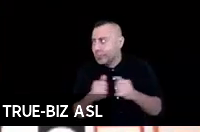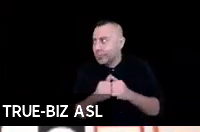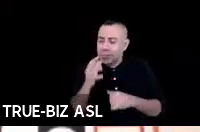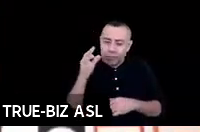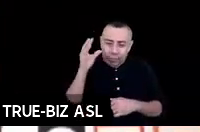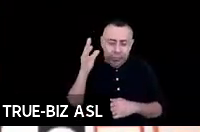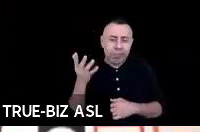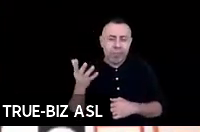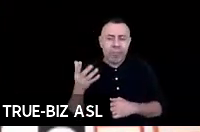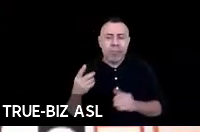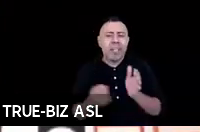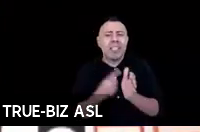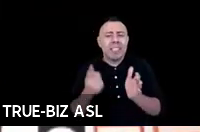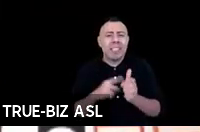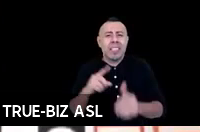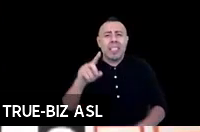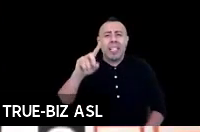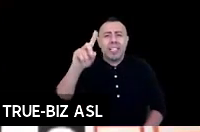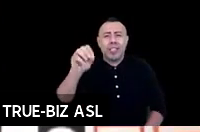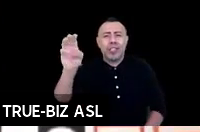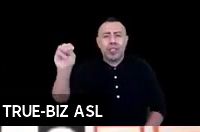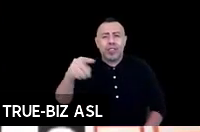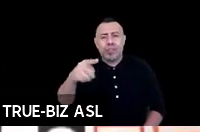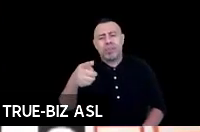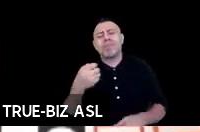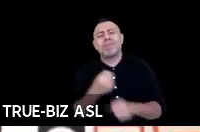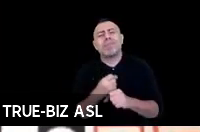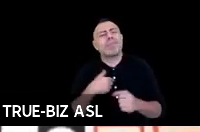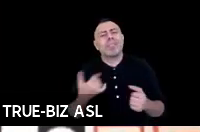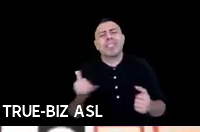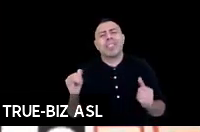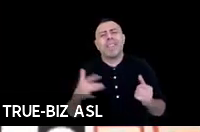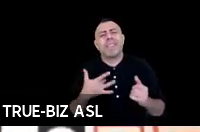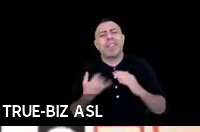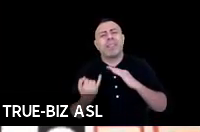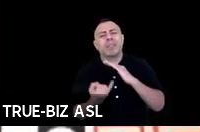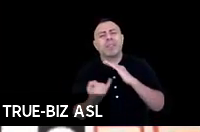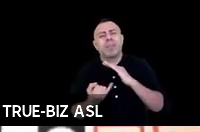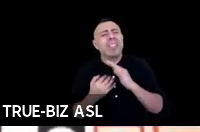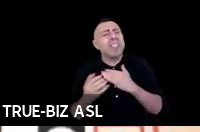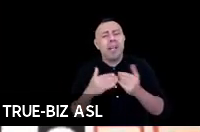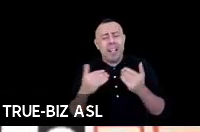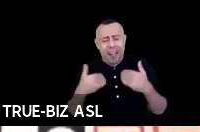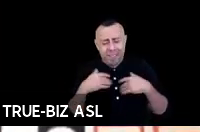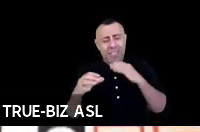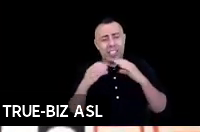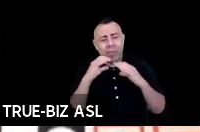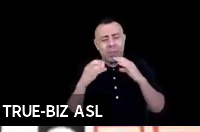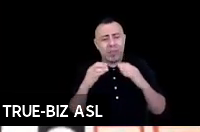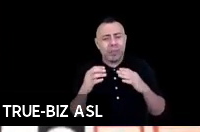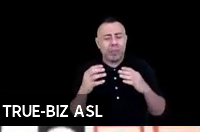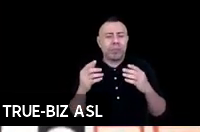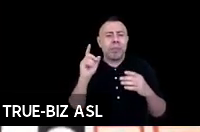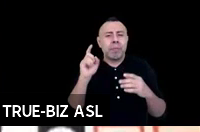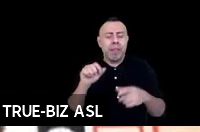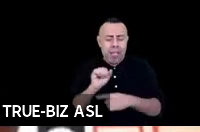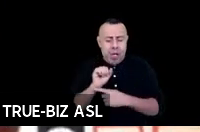even like Zoom can still be isolating even if you're communicating. So trying to overcome